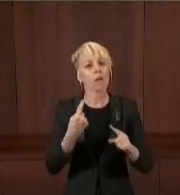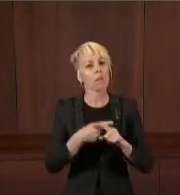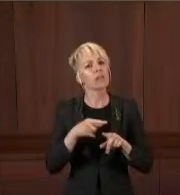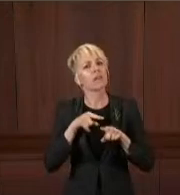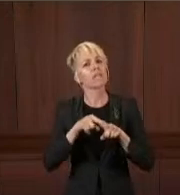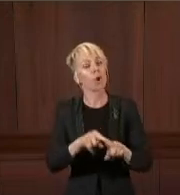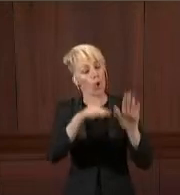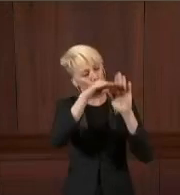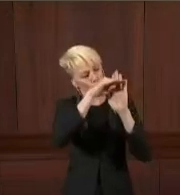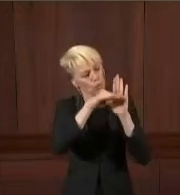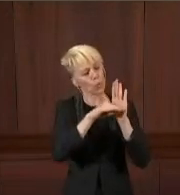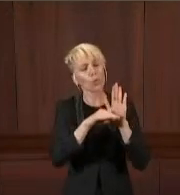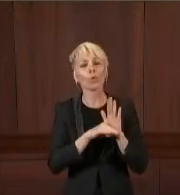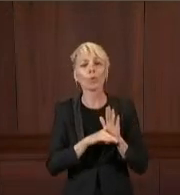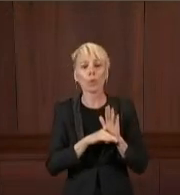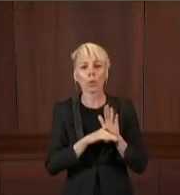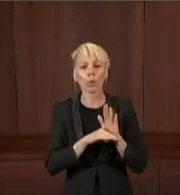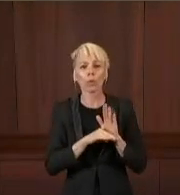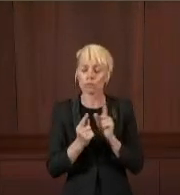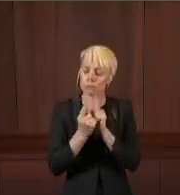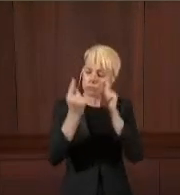and the limitations on our activities